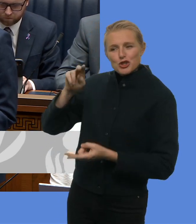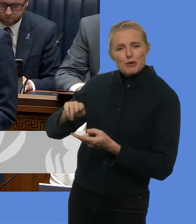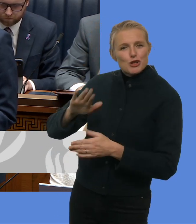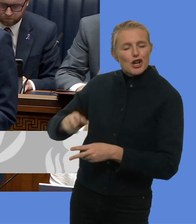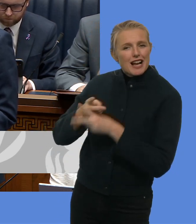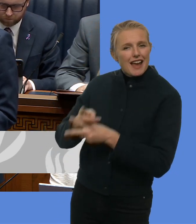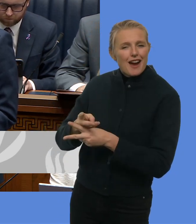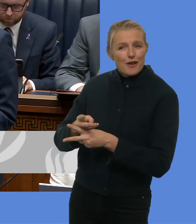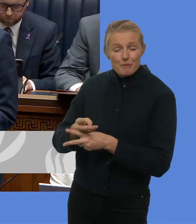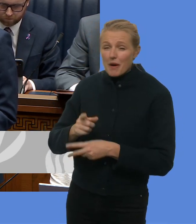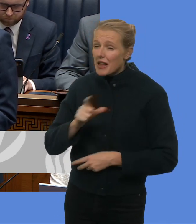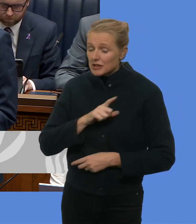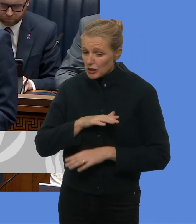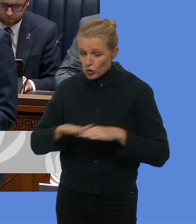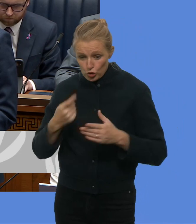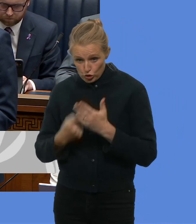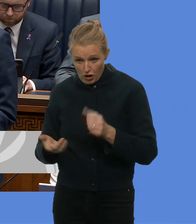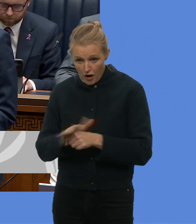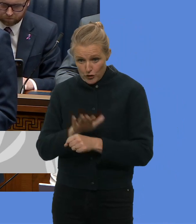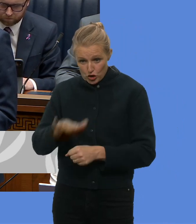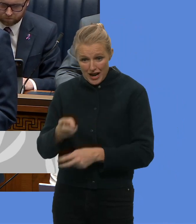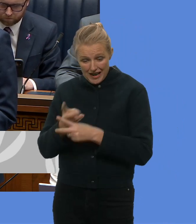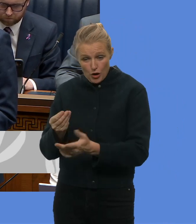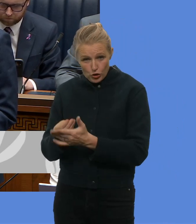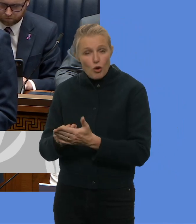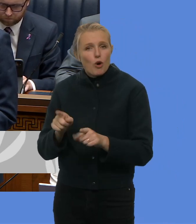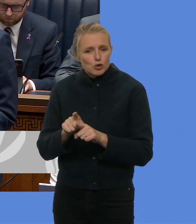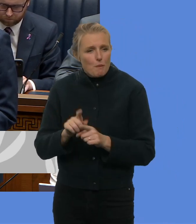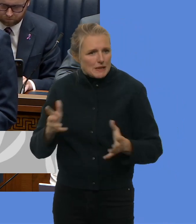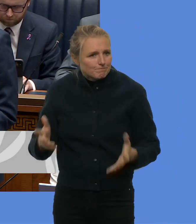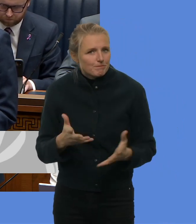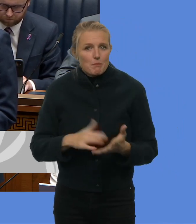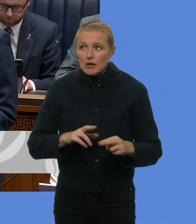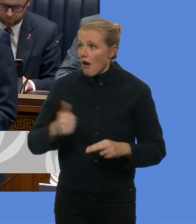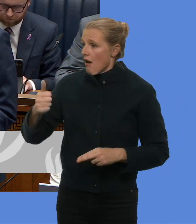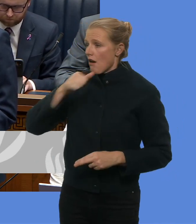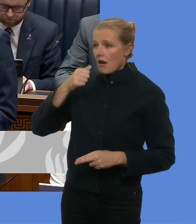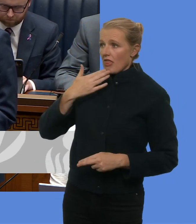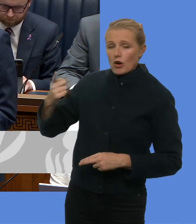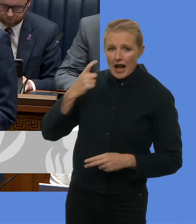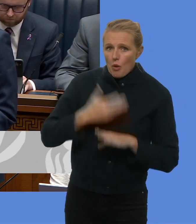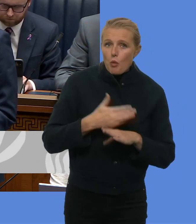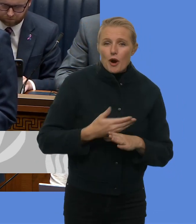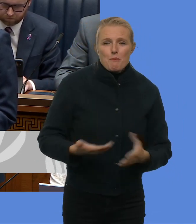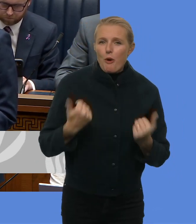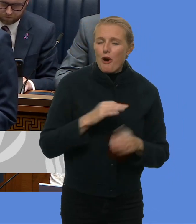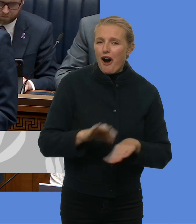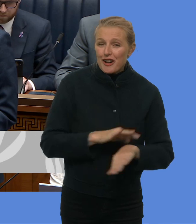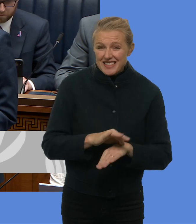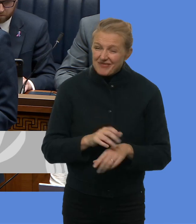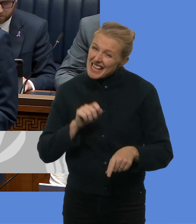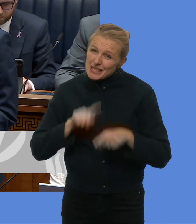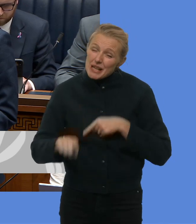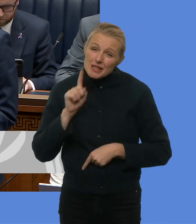just about helping to meet the costs of childcare, but it is also to act as an enabler, often in most cases women, to be able